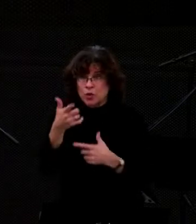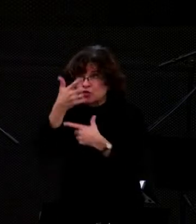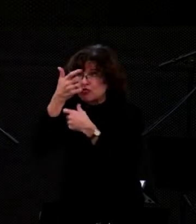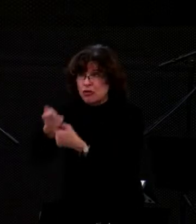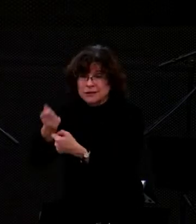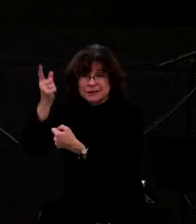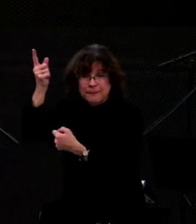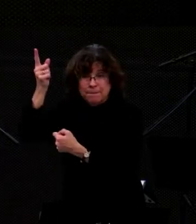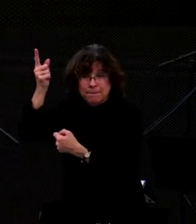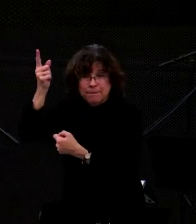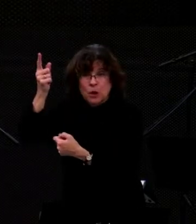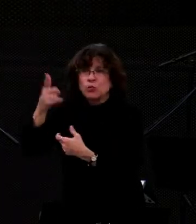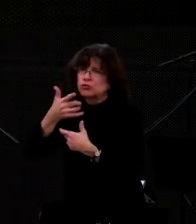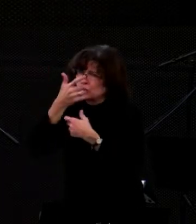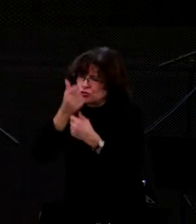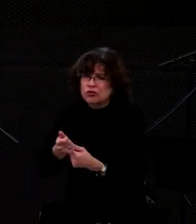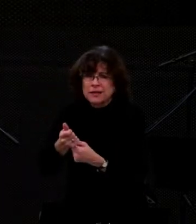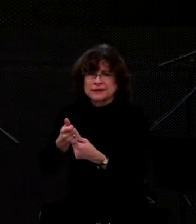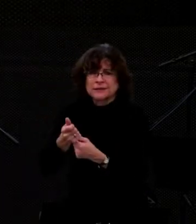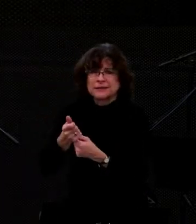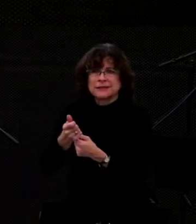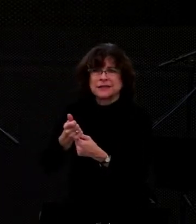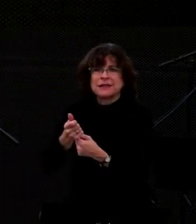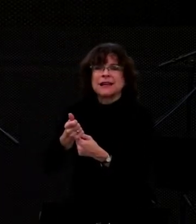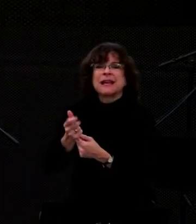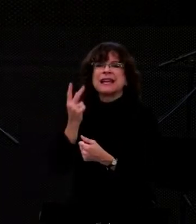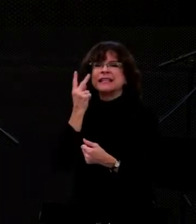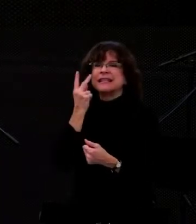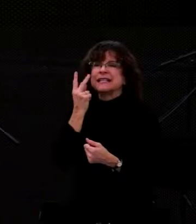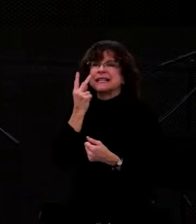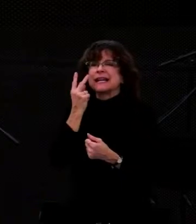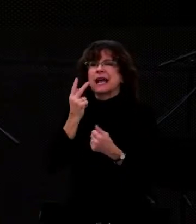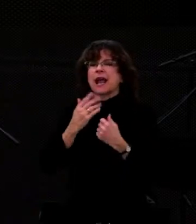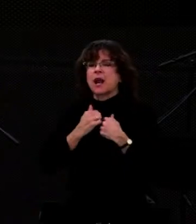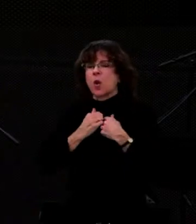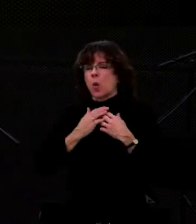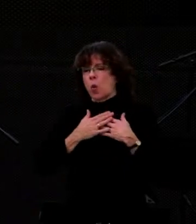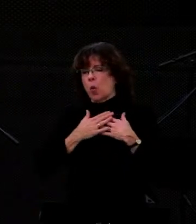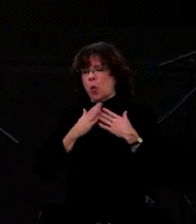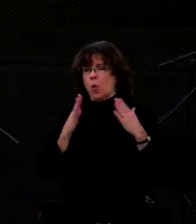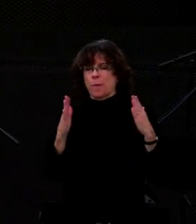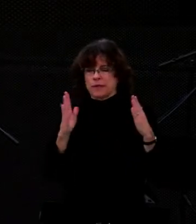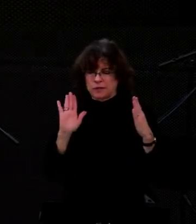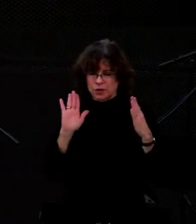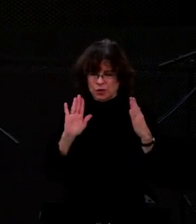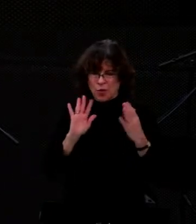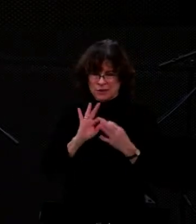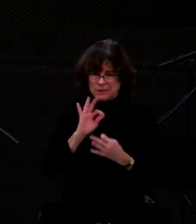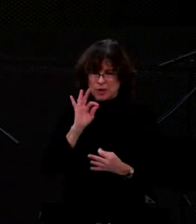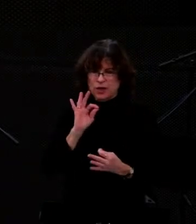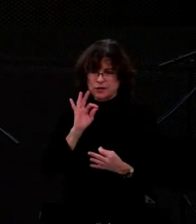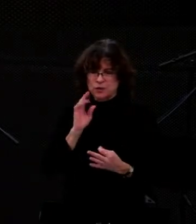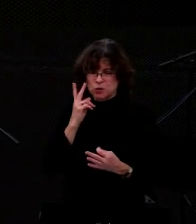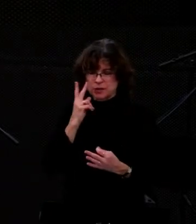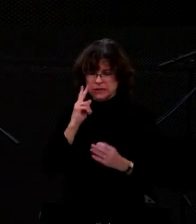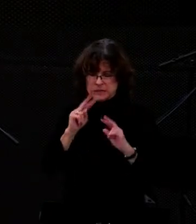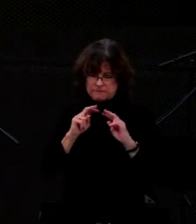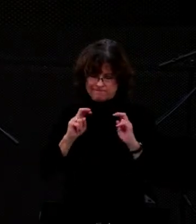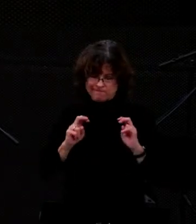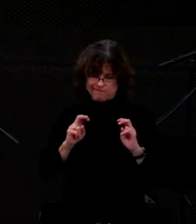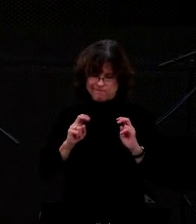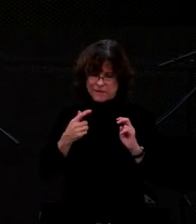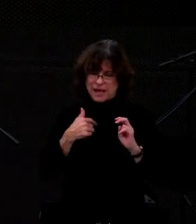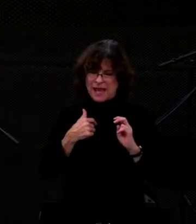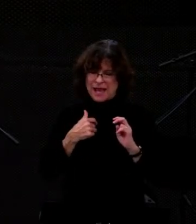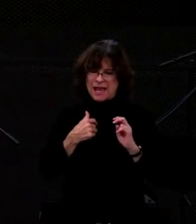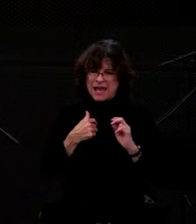Him? Will you see your poverty of spirit perhaps as the first step in a long line of steps to see yourselves more